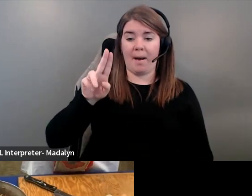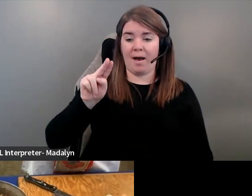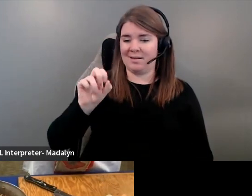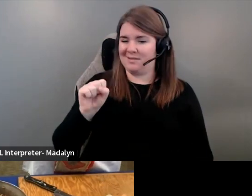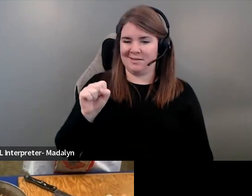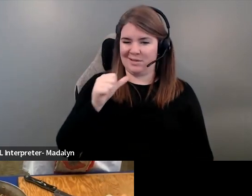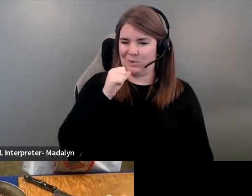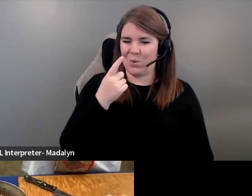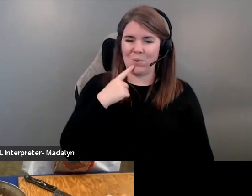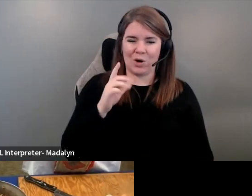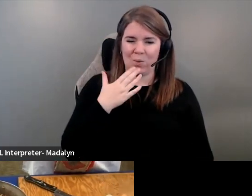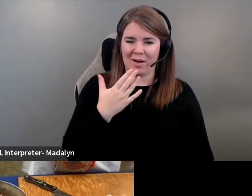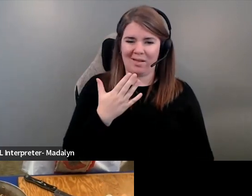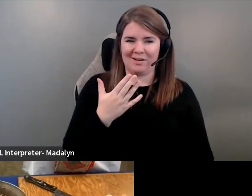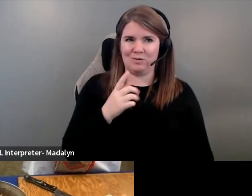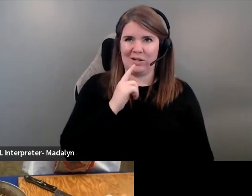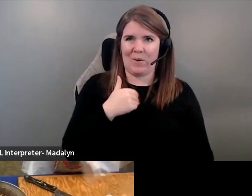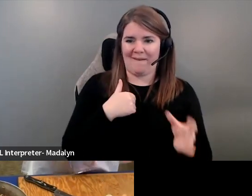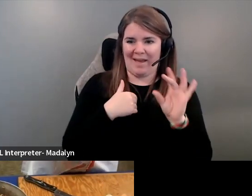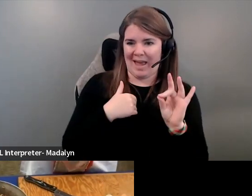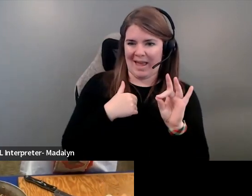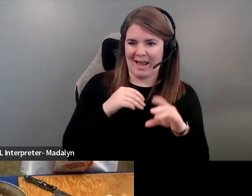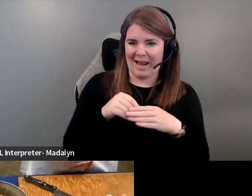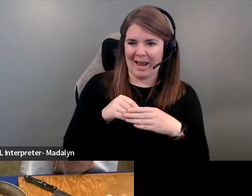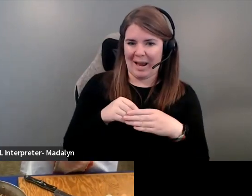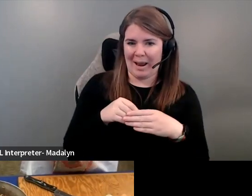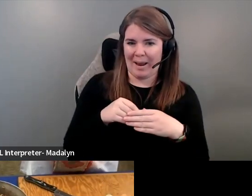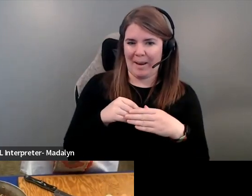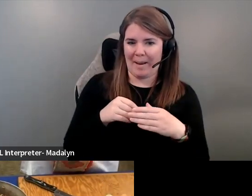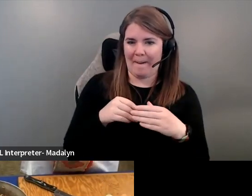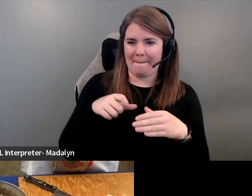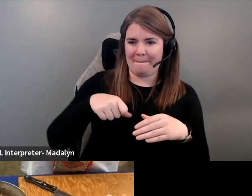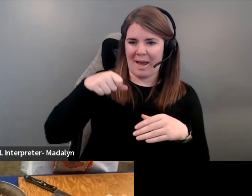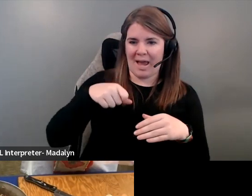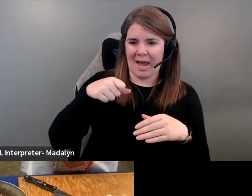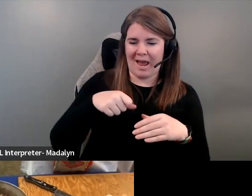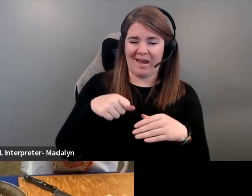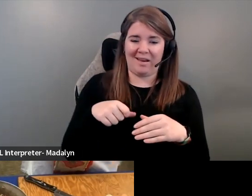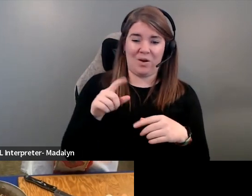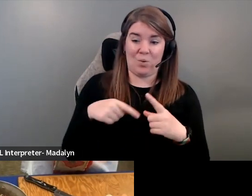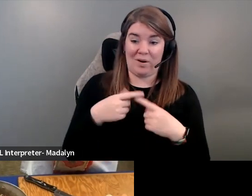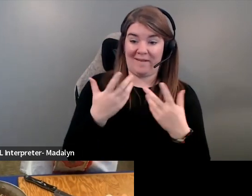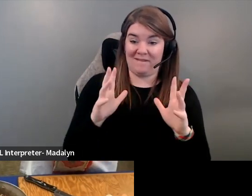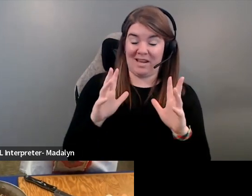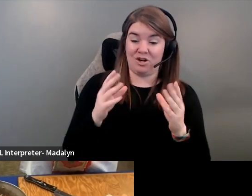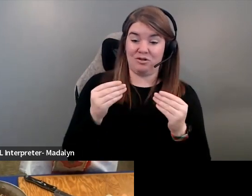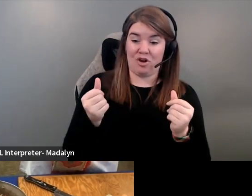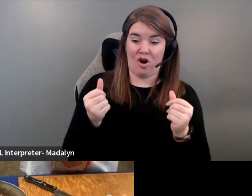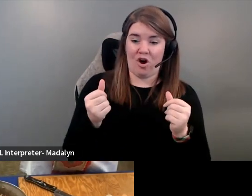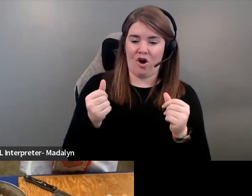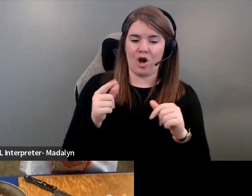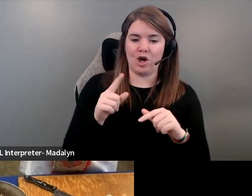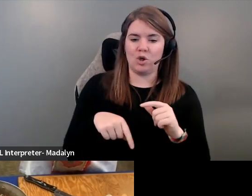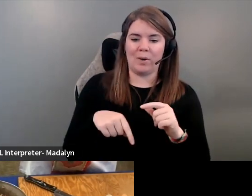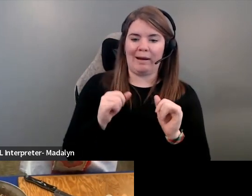way. You get what, 8 in a package. And once they're thawed out of your freezer or you brought them home from the store, it's harder to wrap those individually. But you